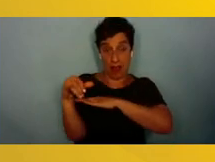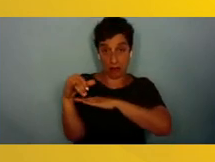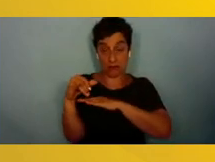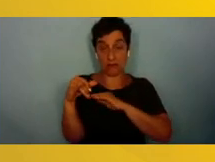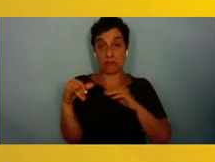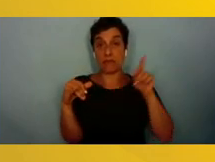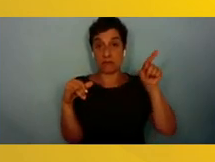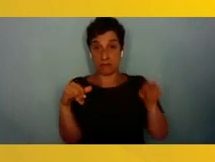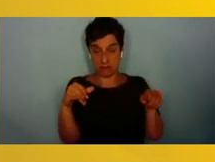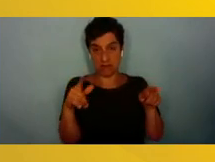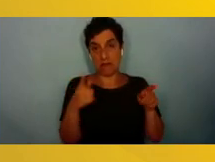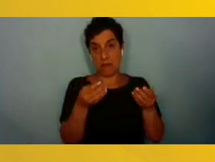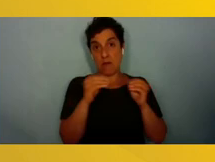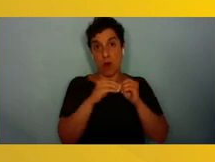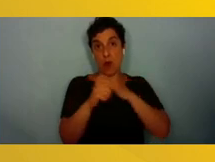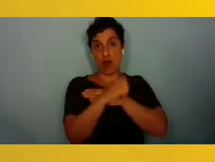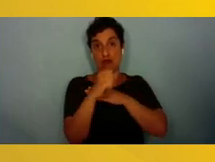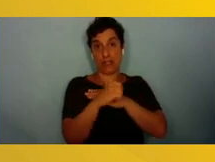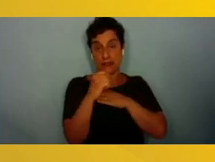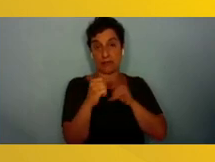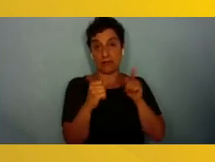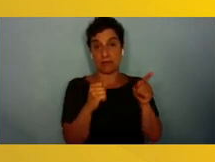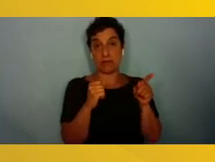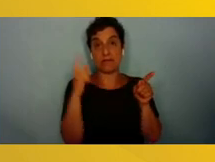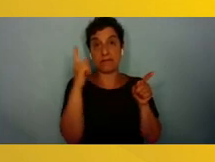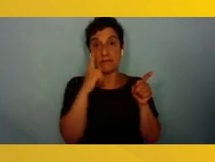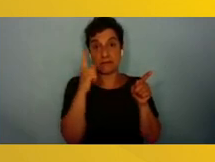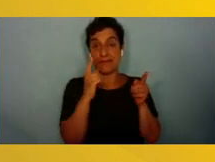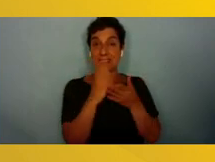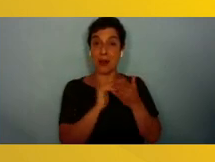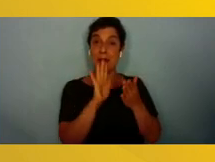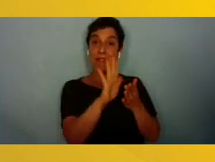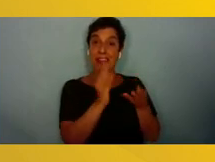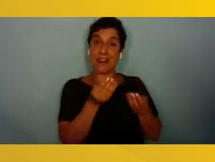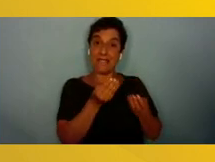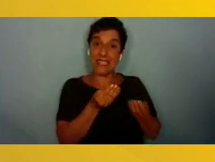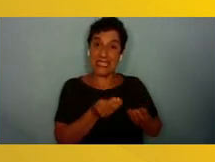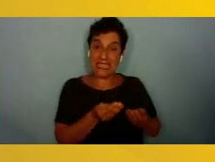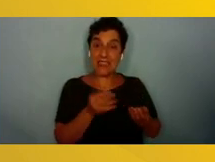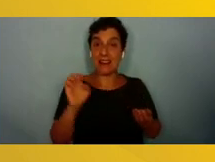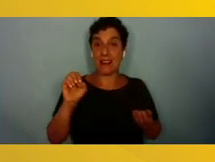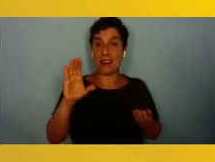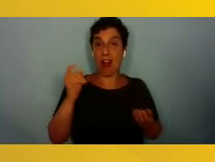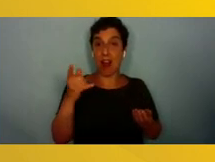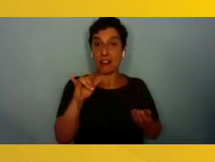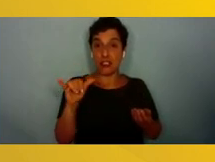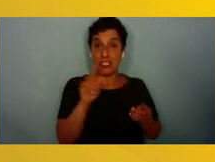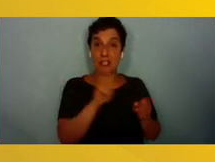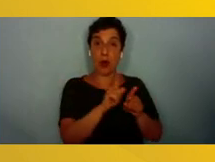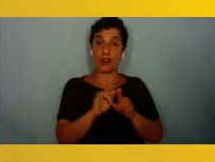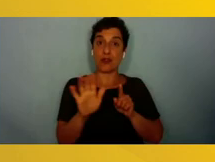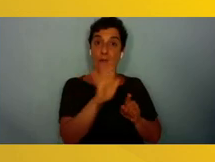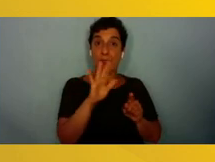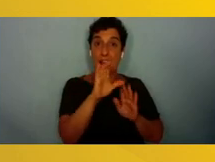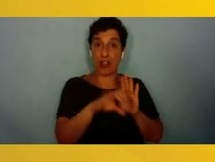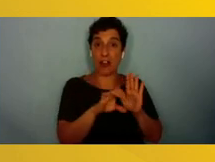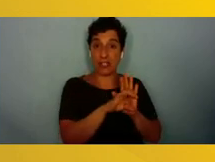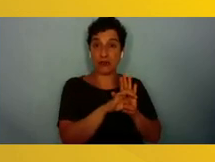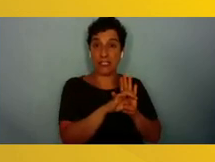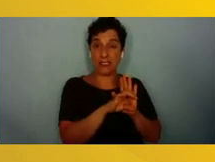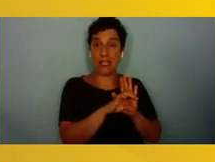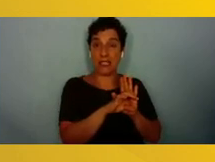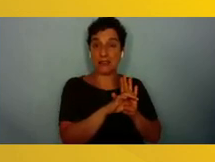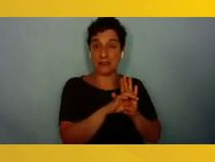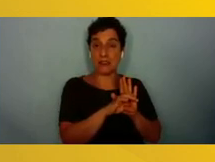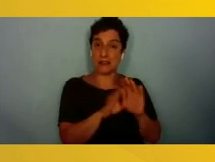are at higher risk given, some of their feeding ecology and characteristics that are iconic per